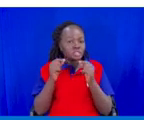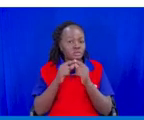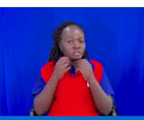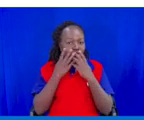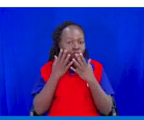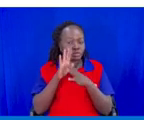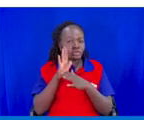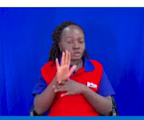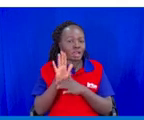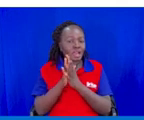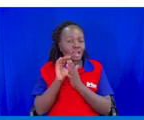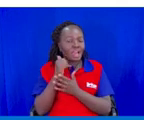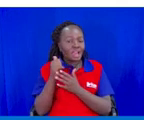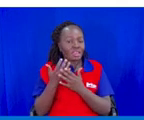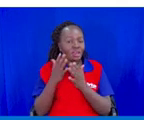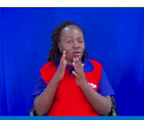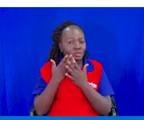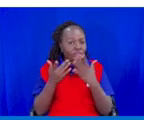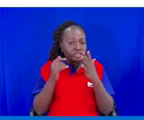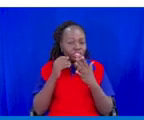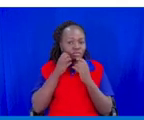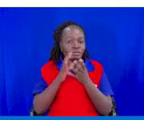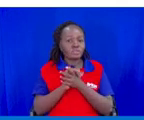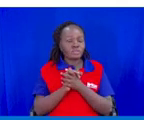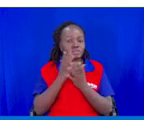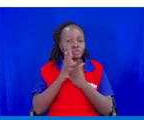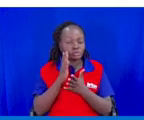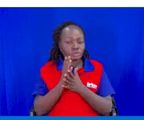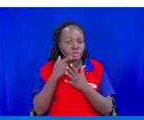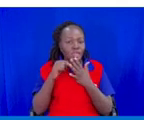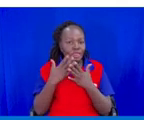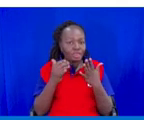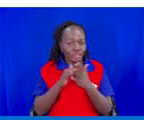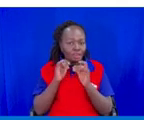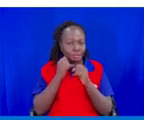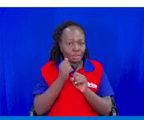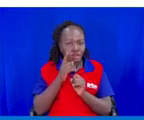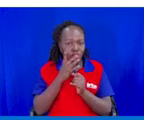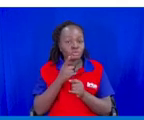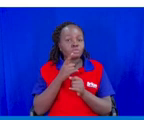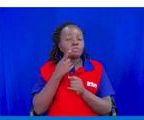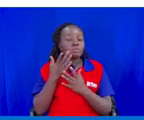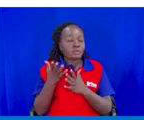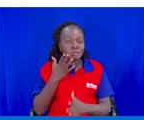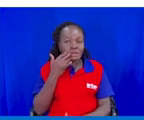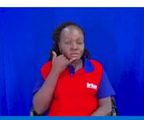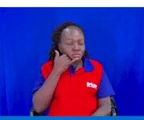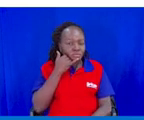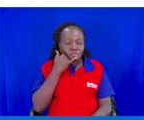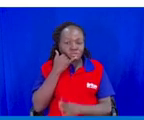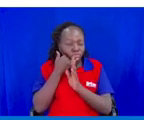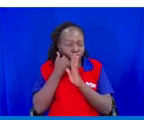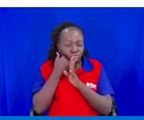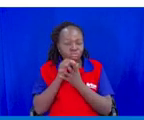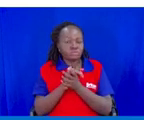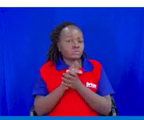portfolio details and product information. So truly anything that would have caused you in the past to have to pick up the phone and talk to somebody